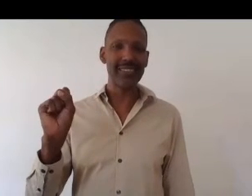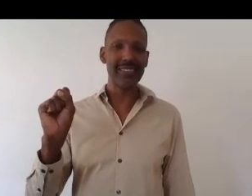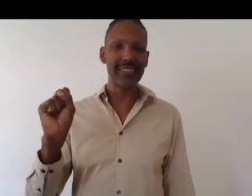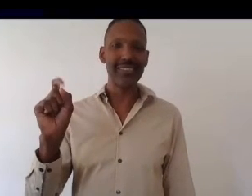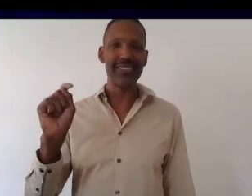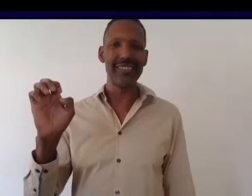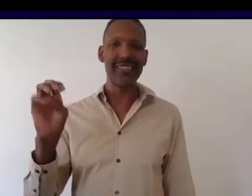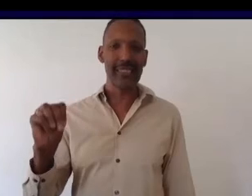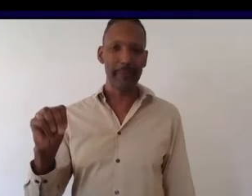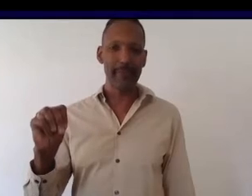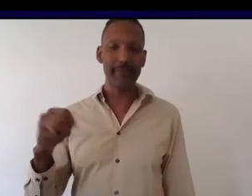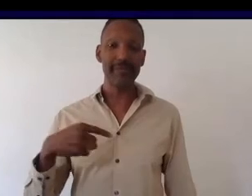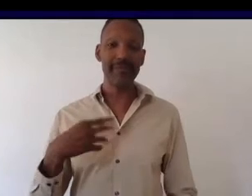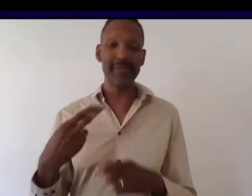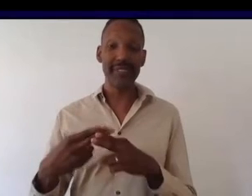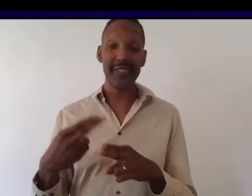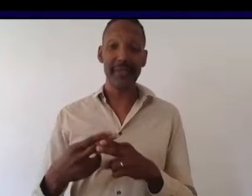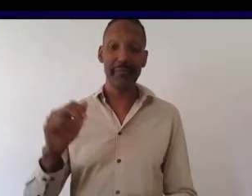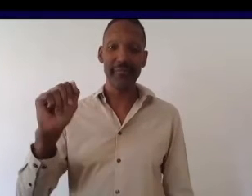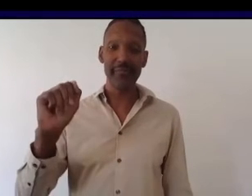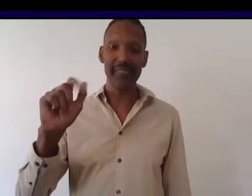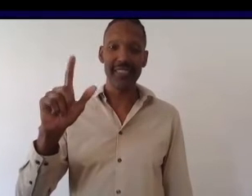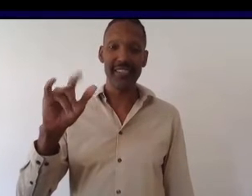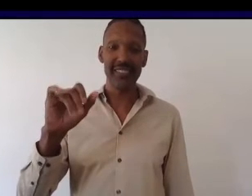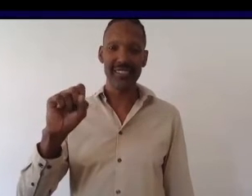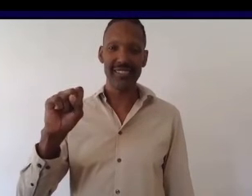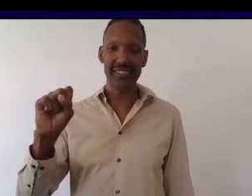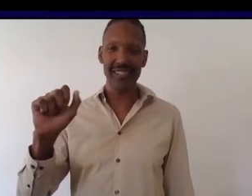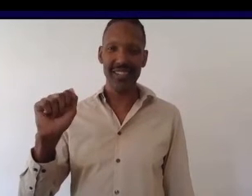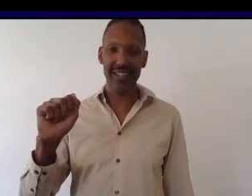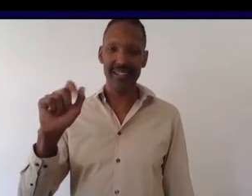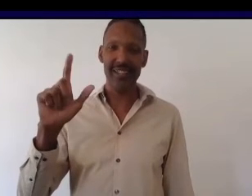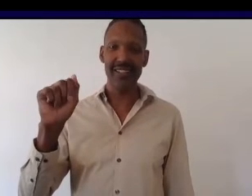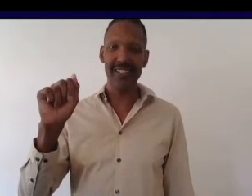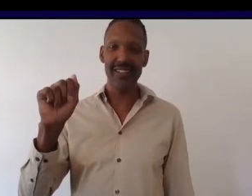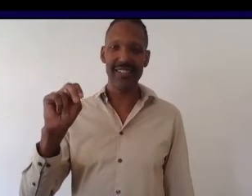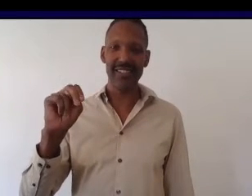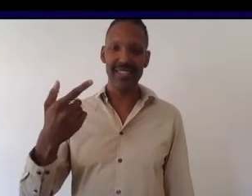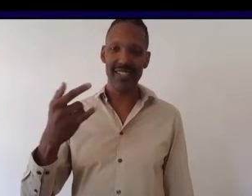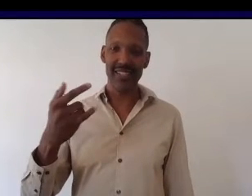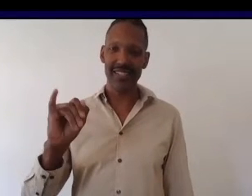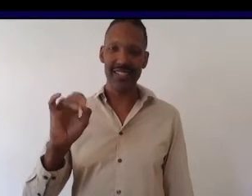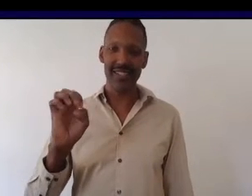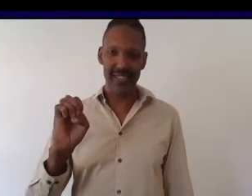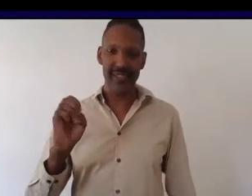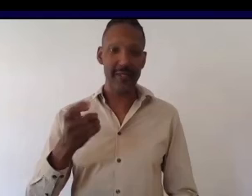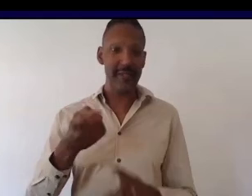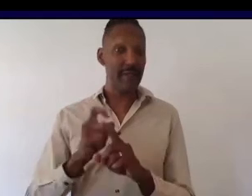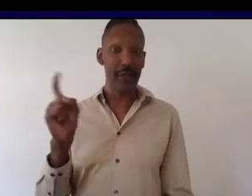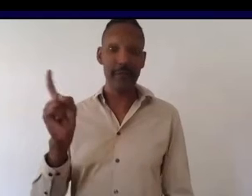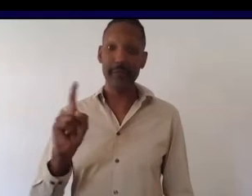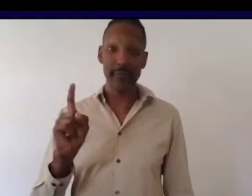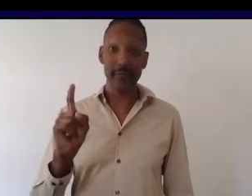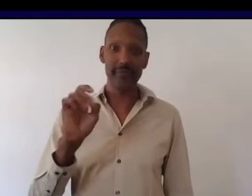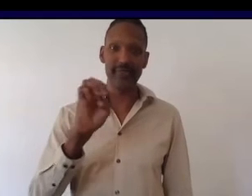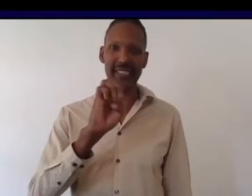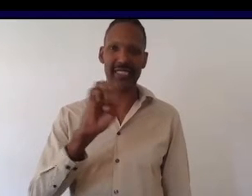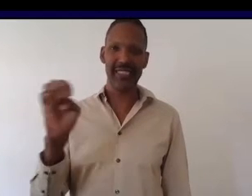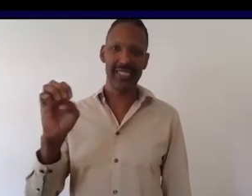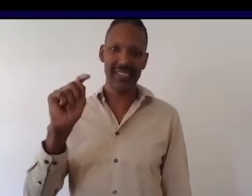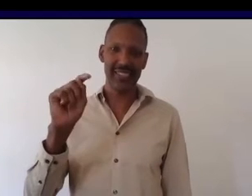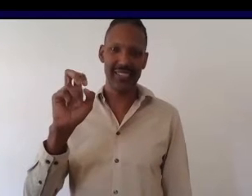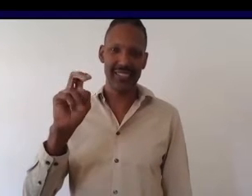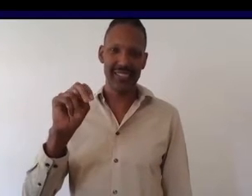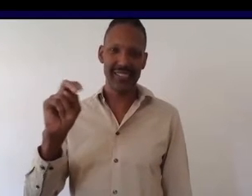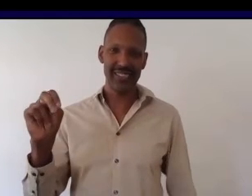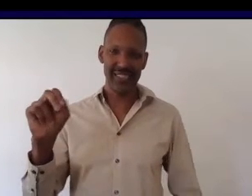day. My name is Alyssa Lange, and I am an Associate Professor of Early Childhood Education at East Tennessee State